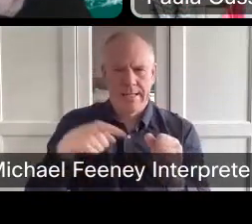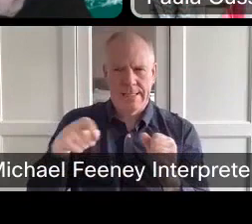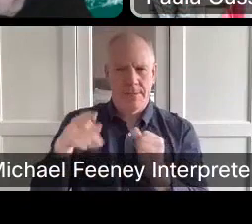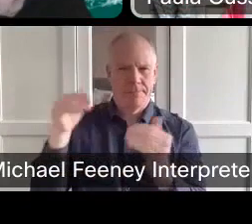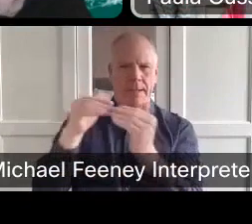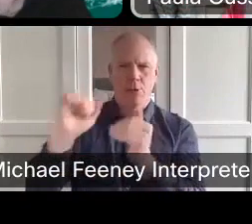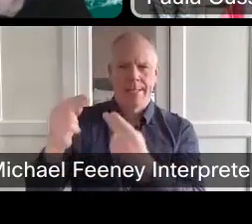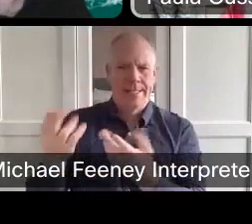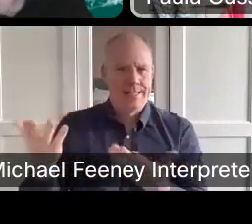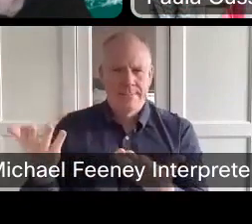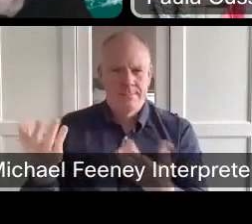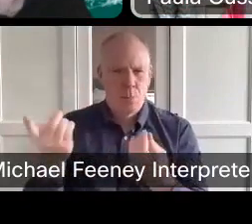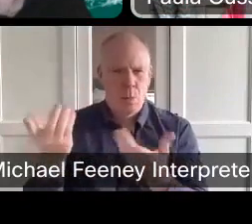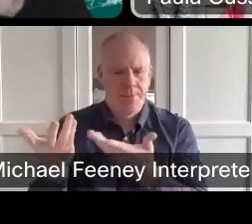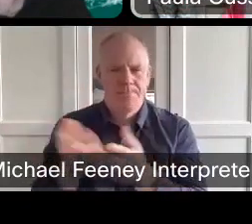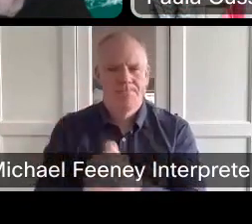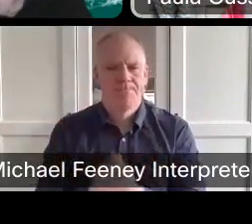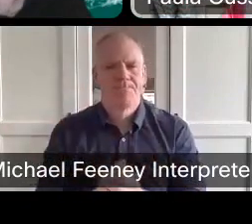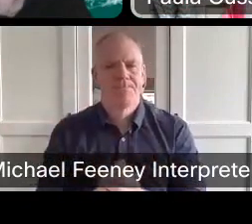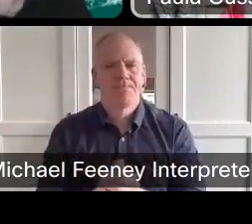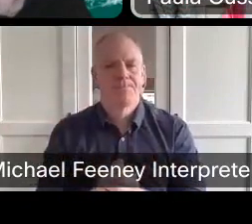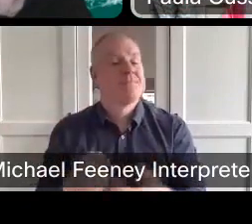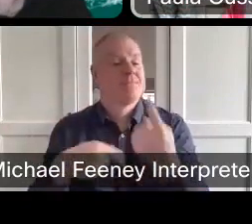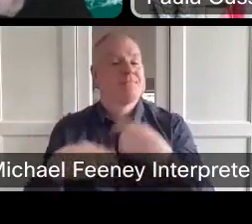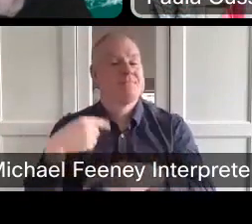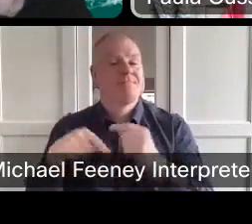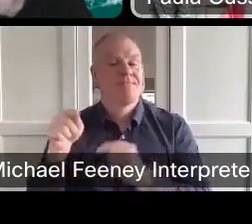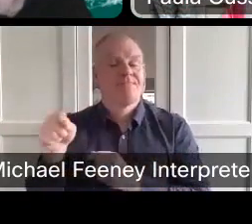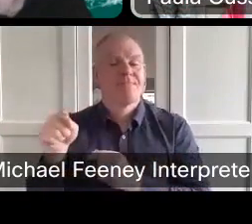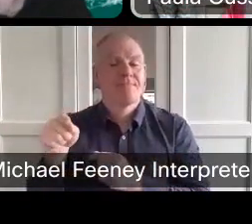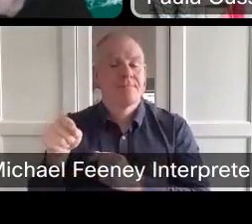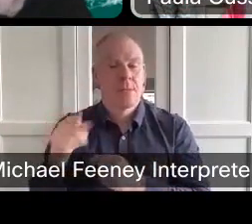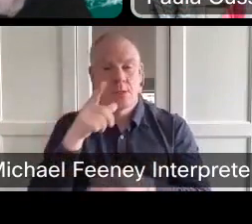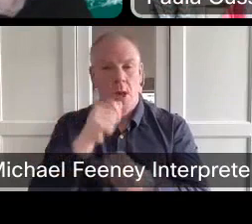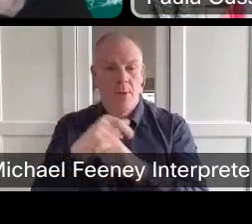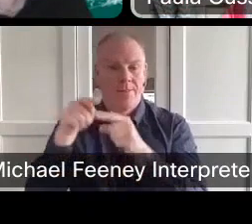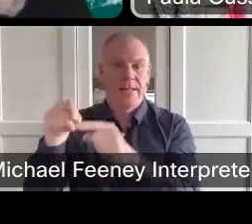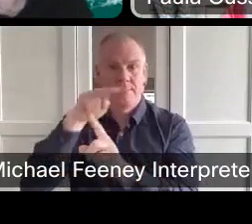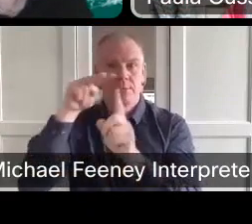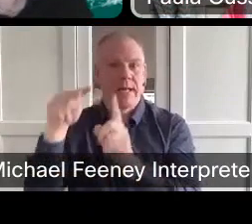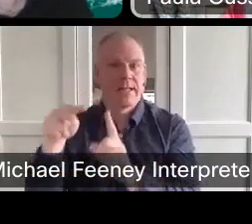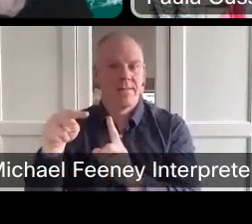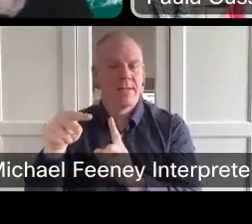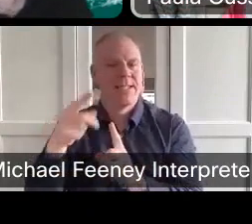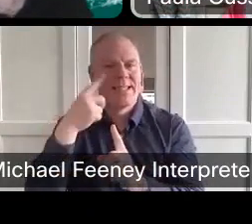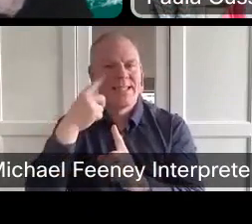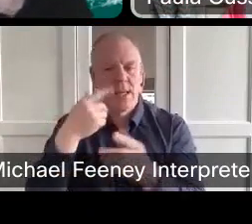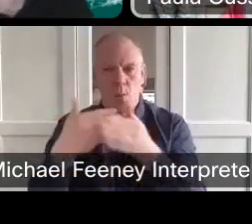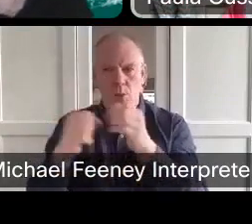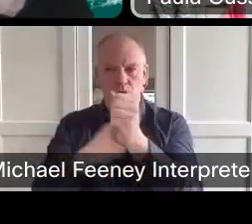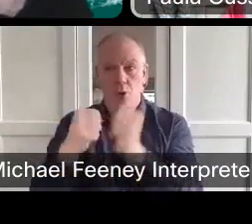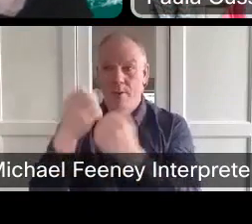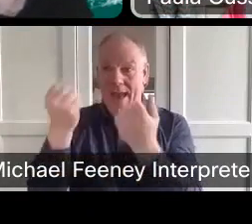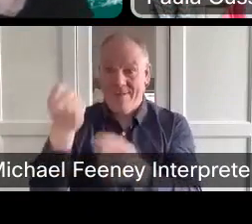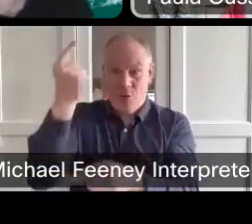space? And again, you know, in relation to that aspect, it's looking at our existing structures that